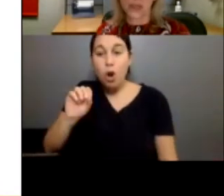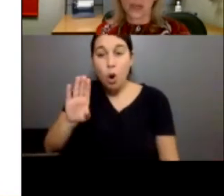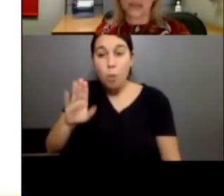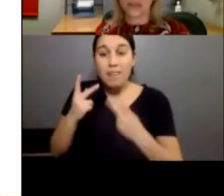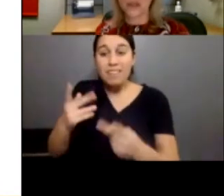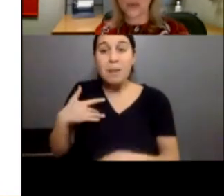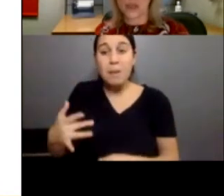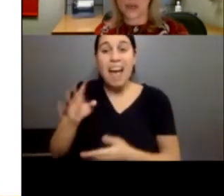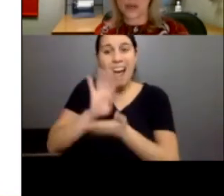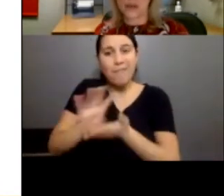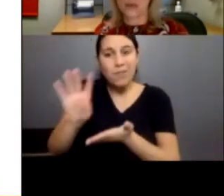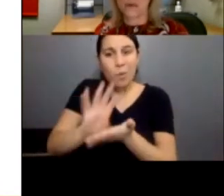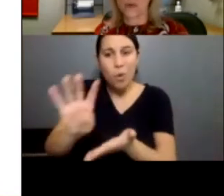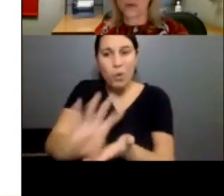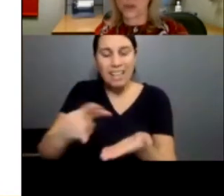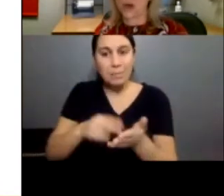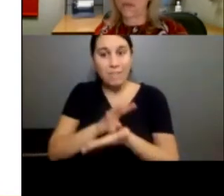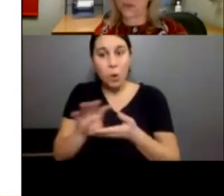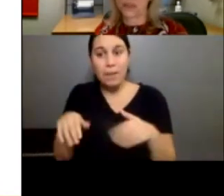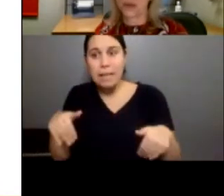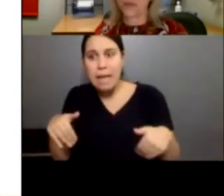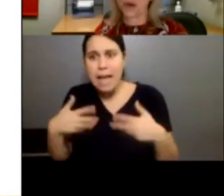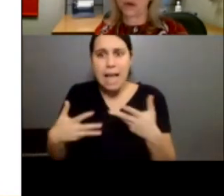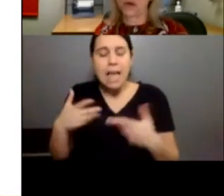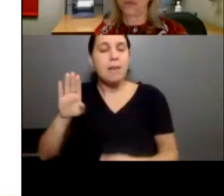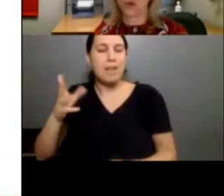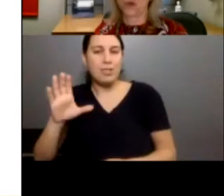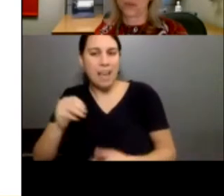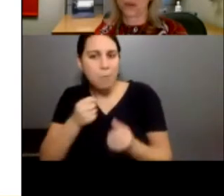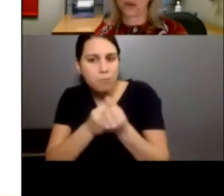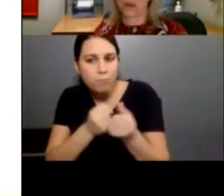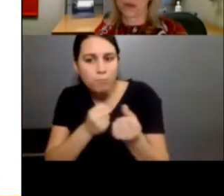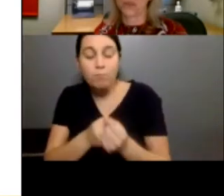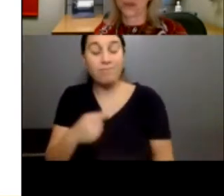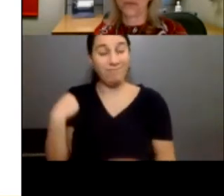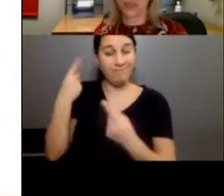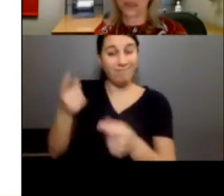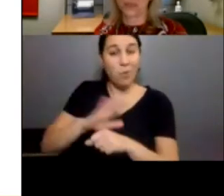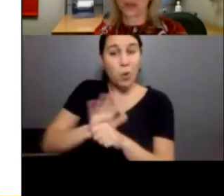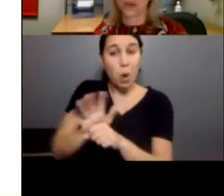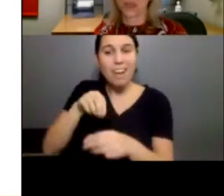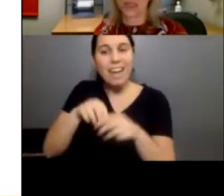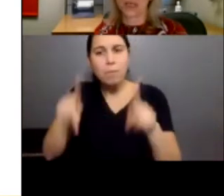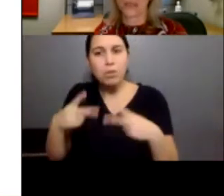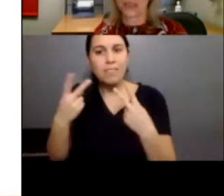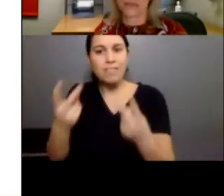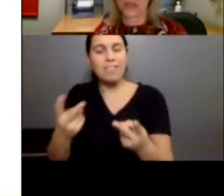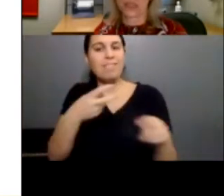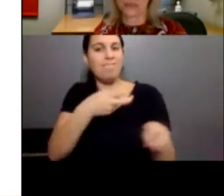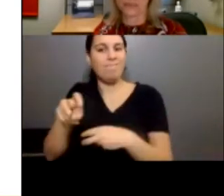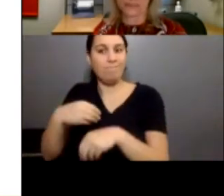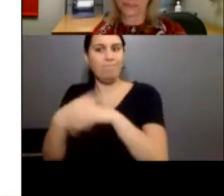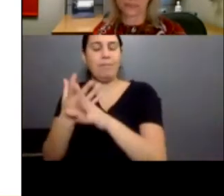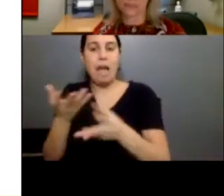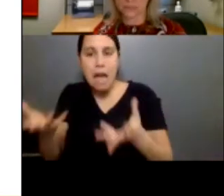apart. This has also been helpful during COVID when some of our normal in-person visits have been converted to telemedicine